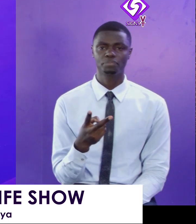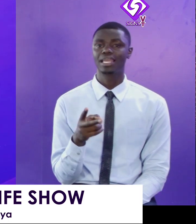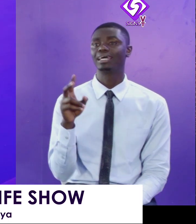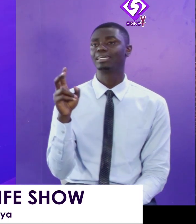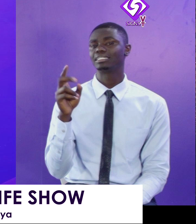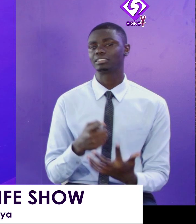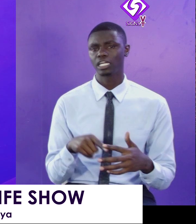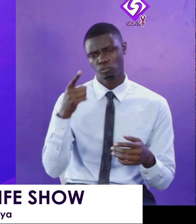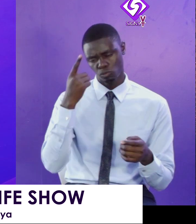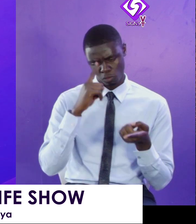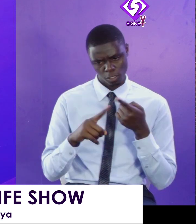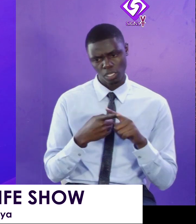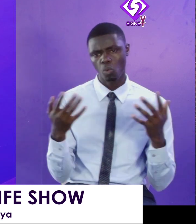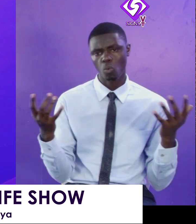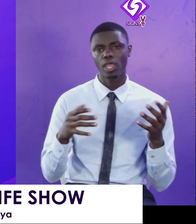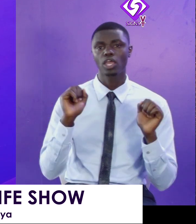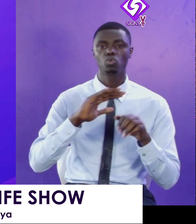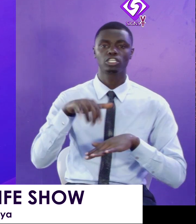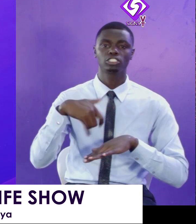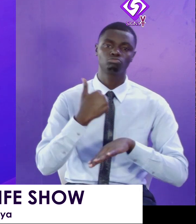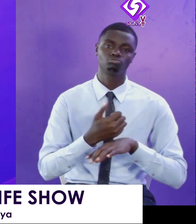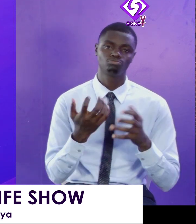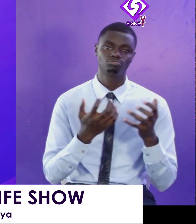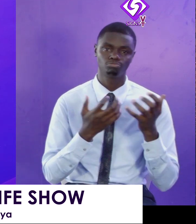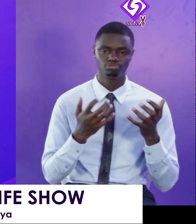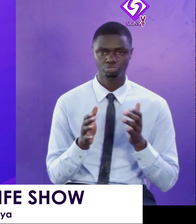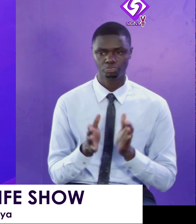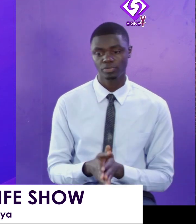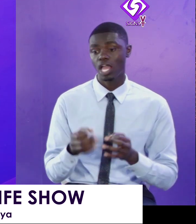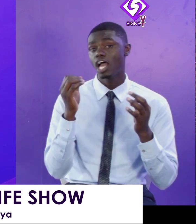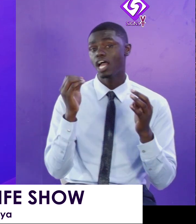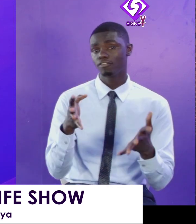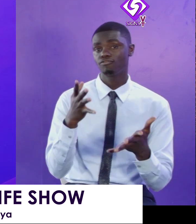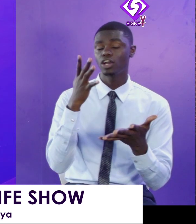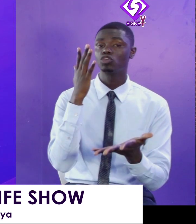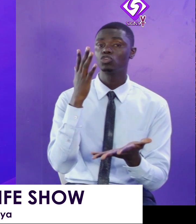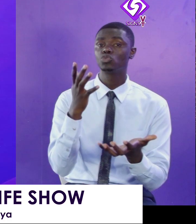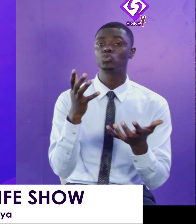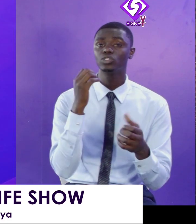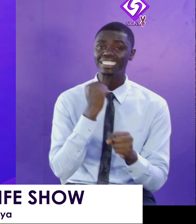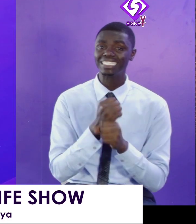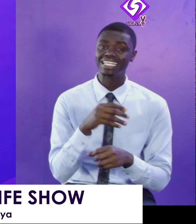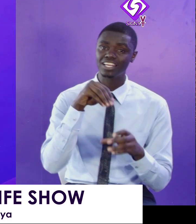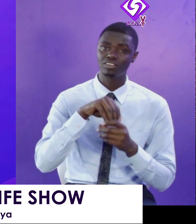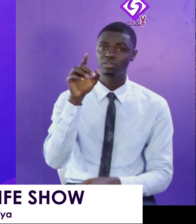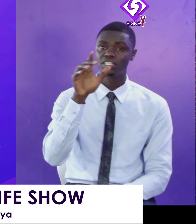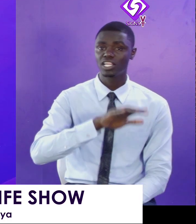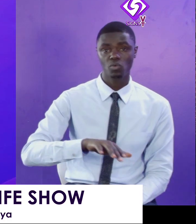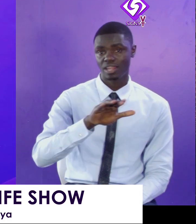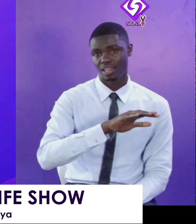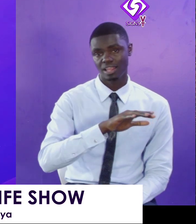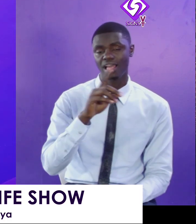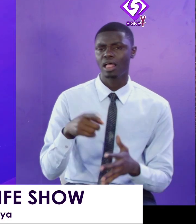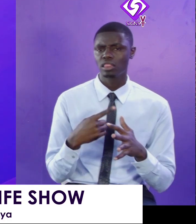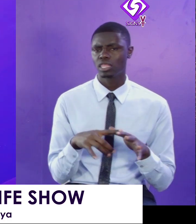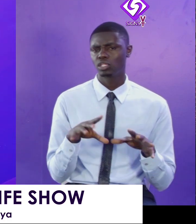of places where you can cash in. If you did an investment in one area right now, and then you took